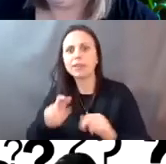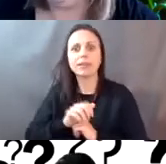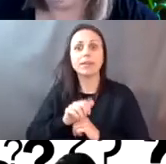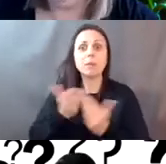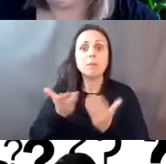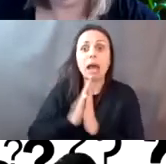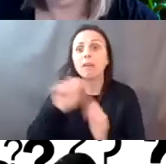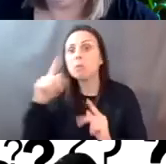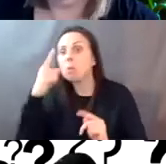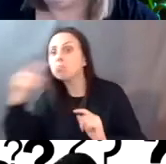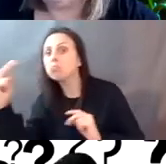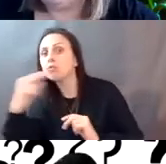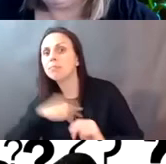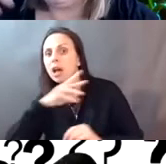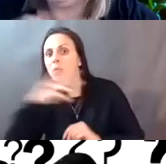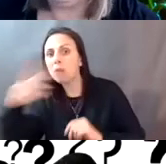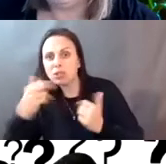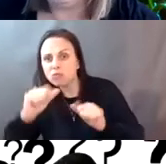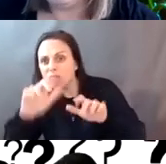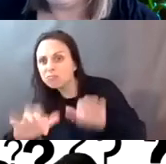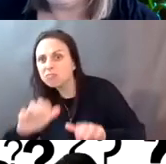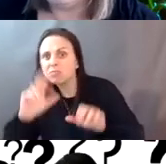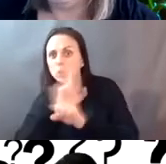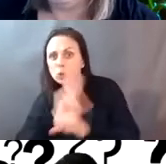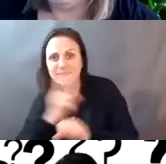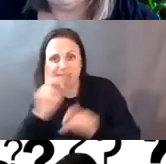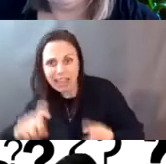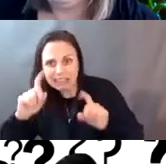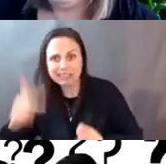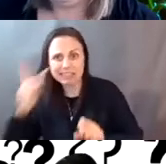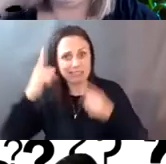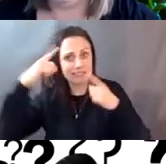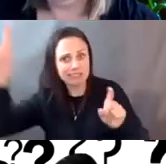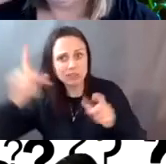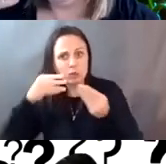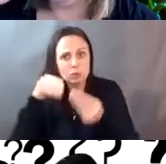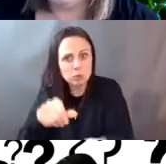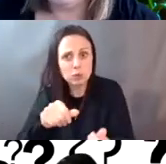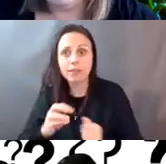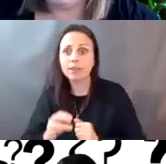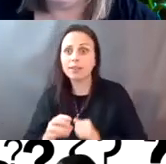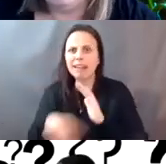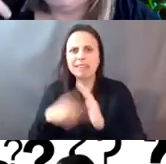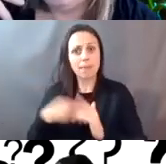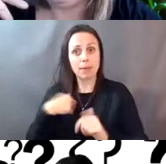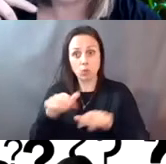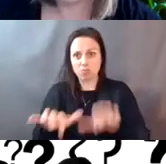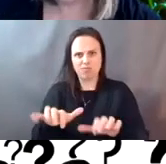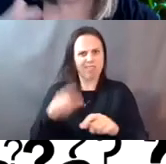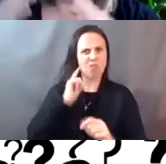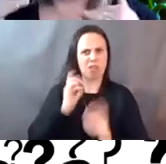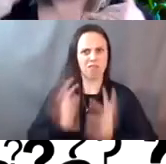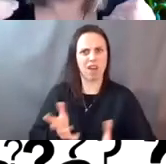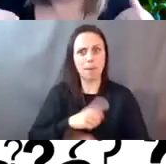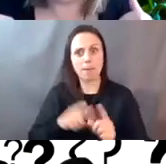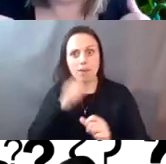of try to do something on your website, do a bit of user testing can really help, because often we have blinders on